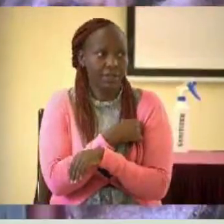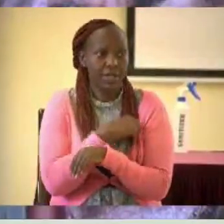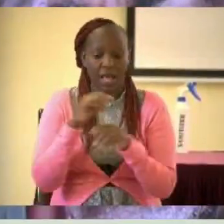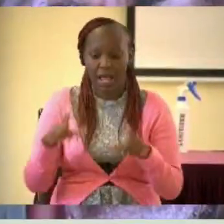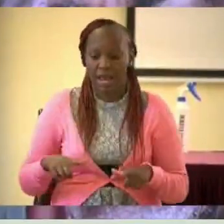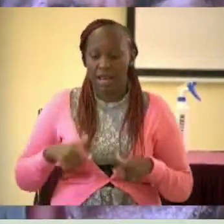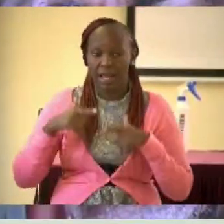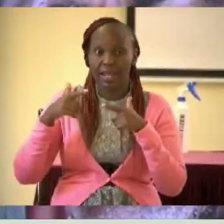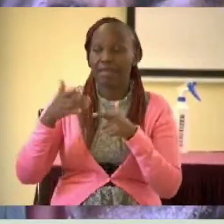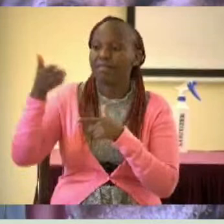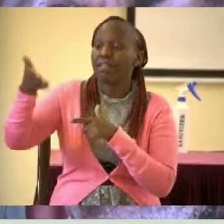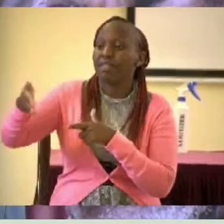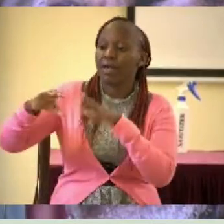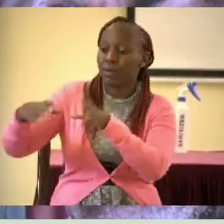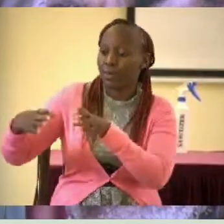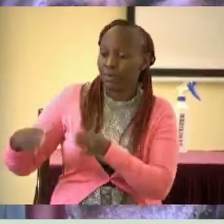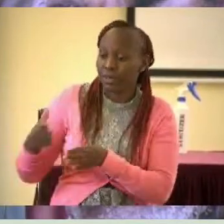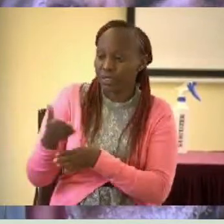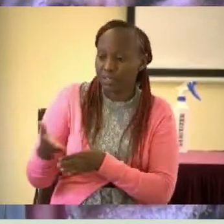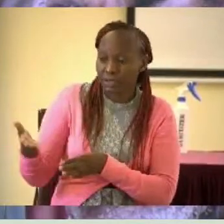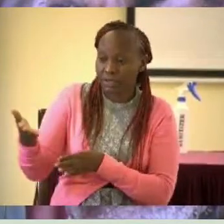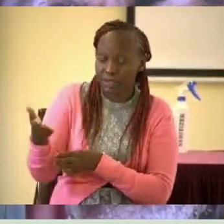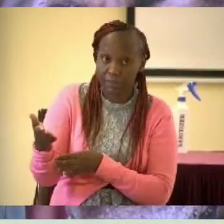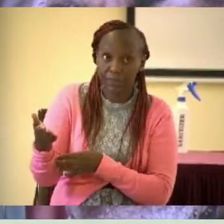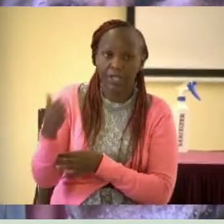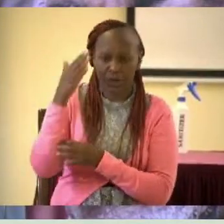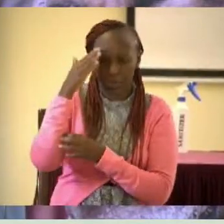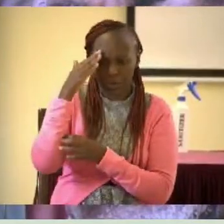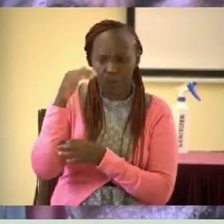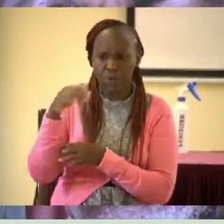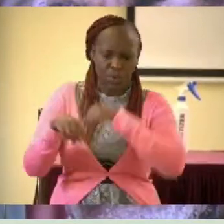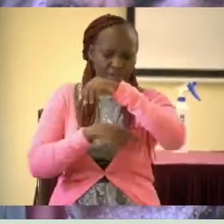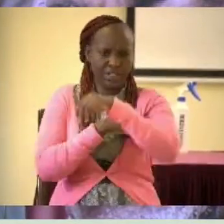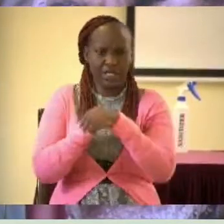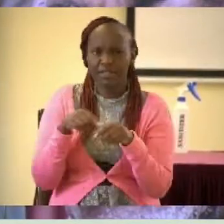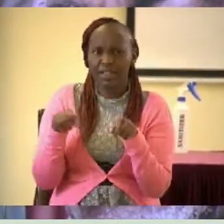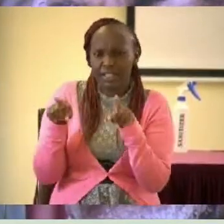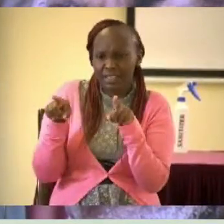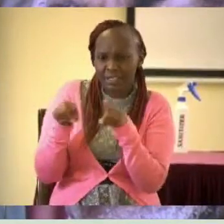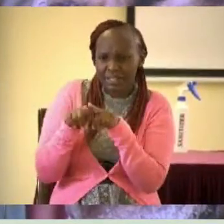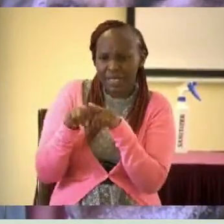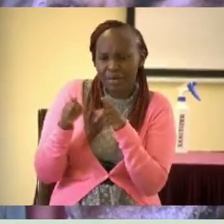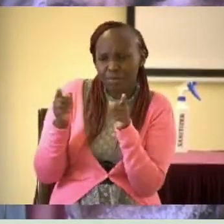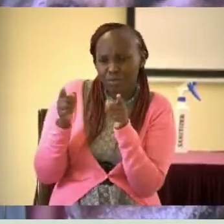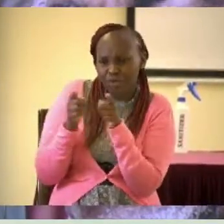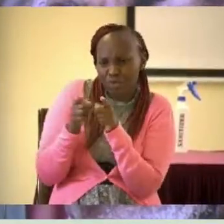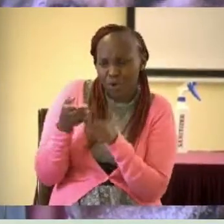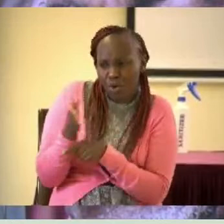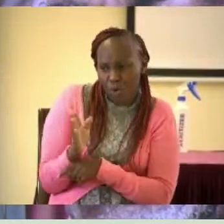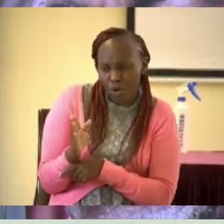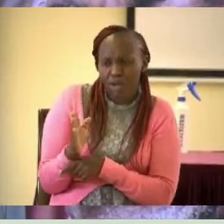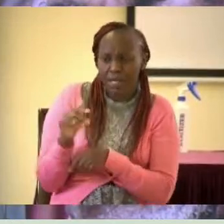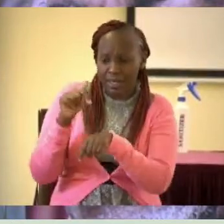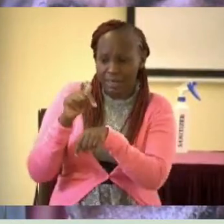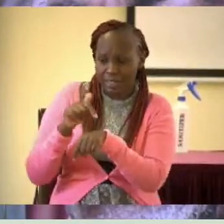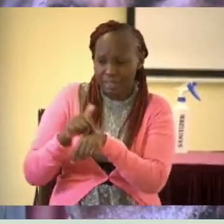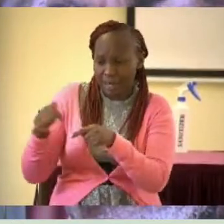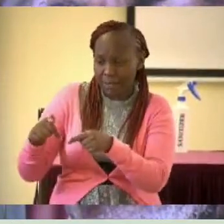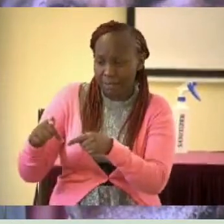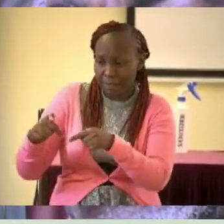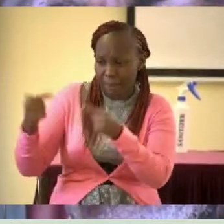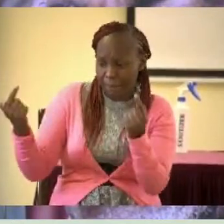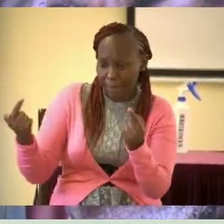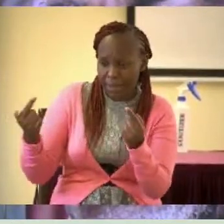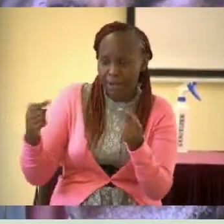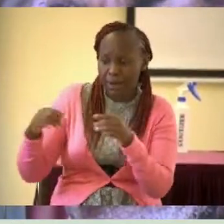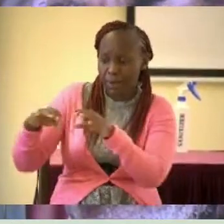living in the community. And remember, they're like the small gods in the community. When they violate the